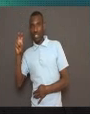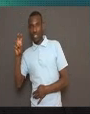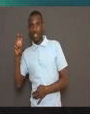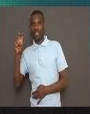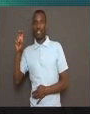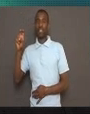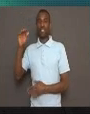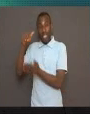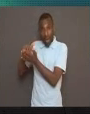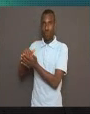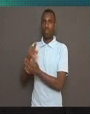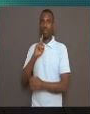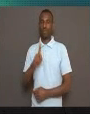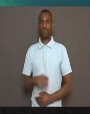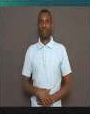820,000.